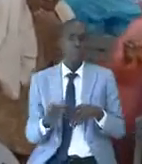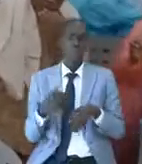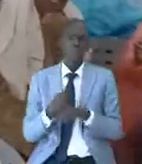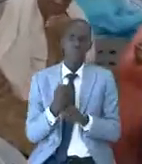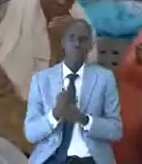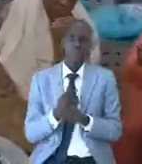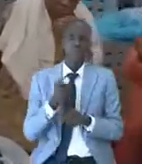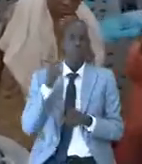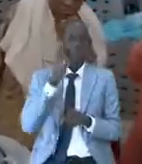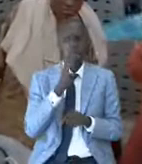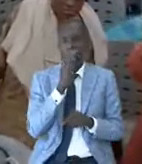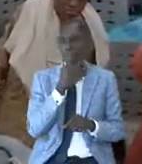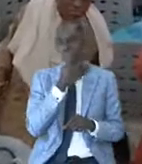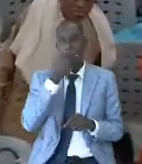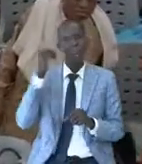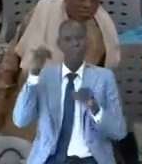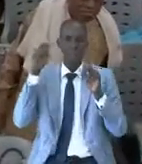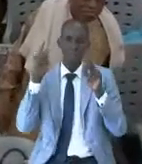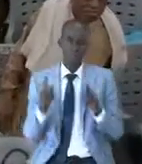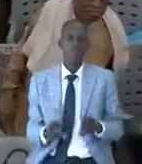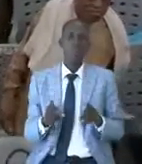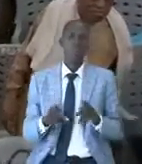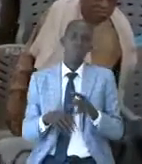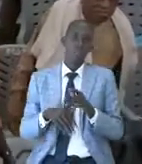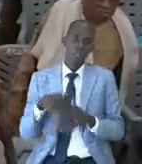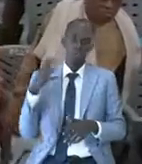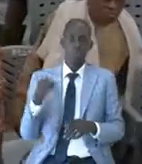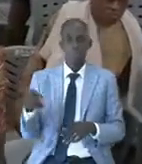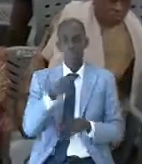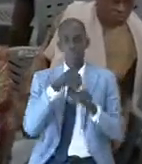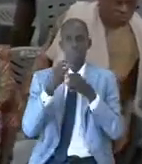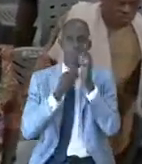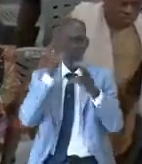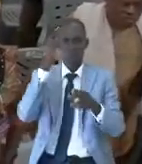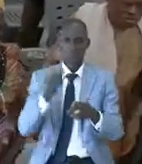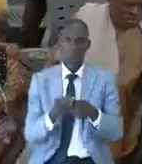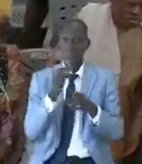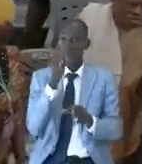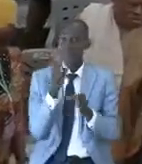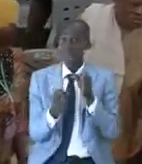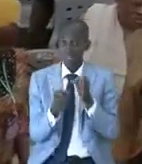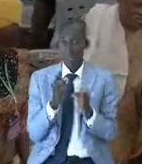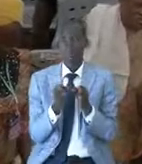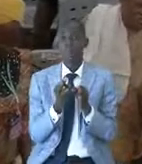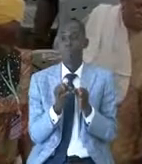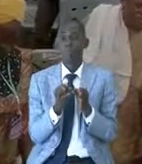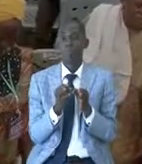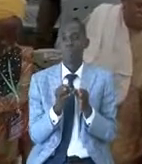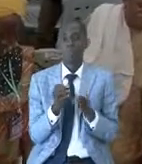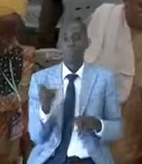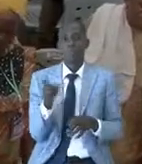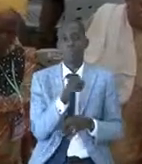a better person out of you. If you are